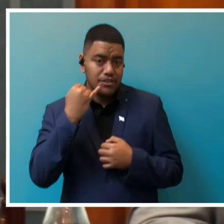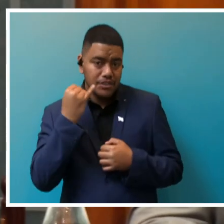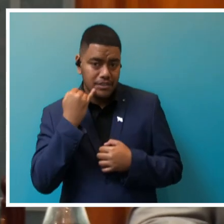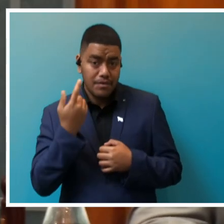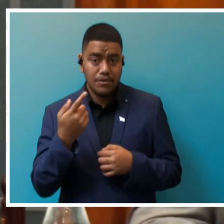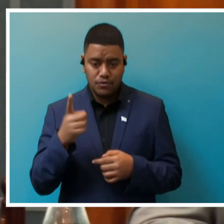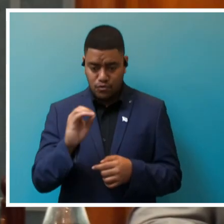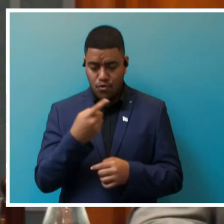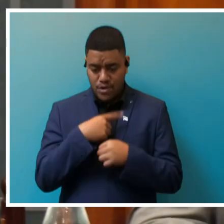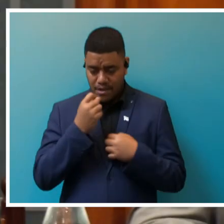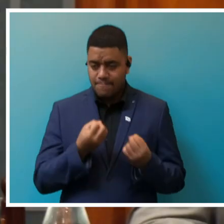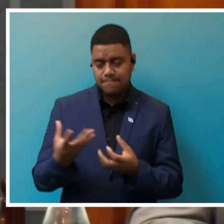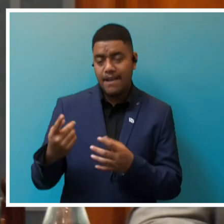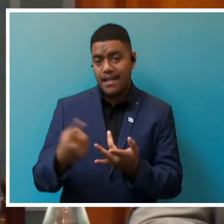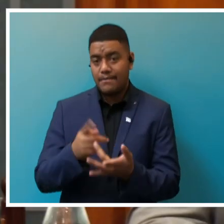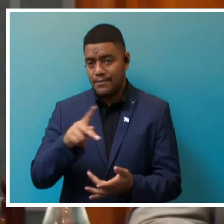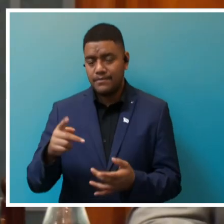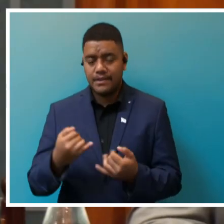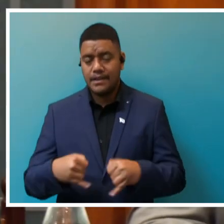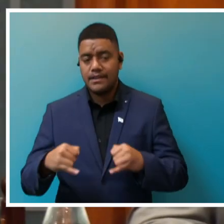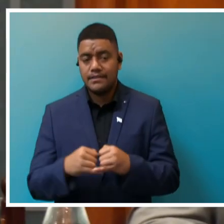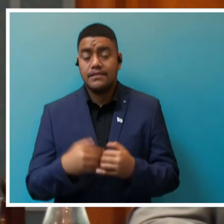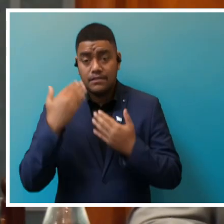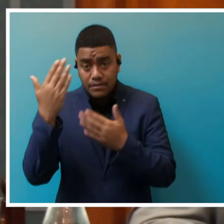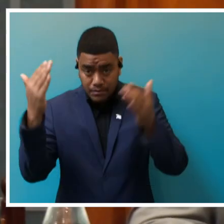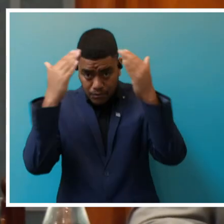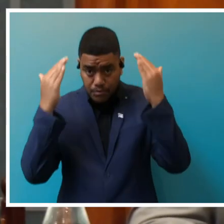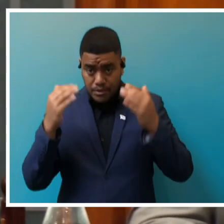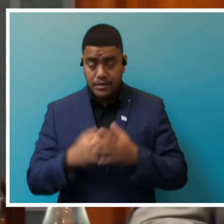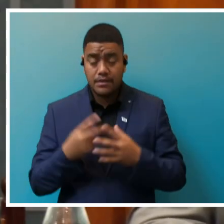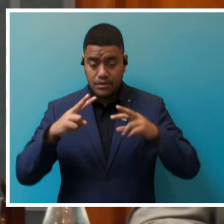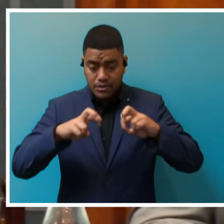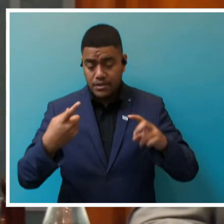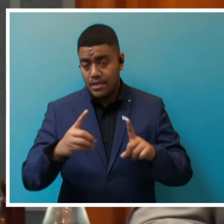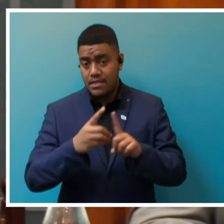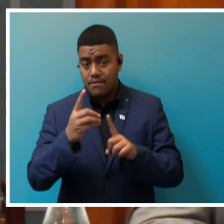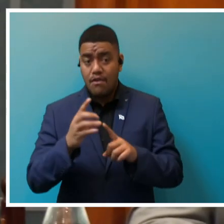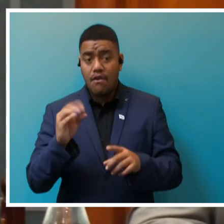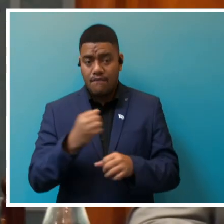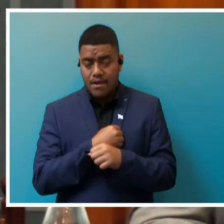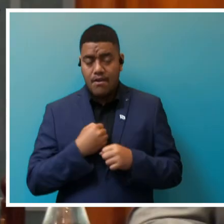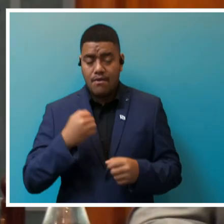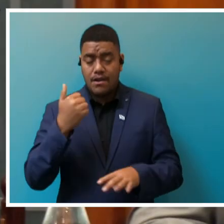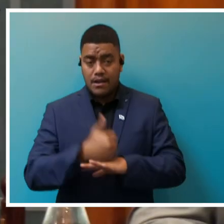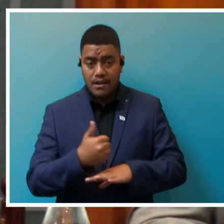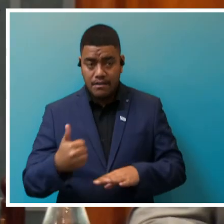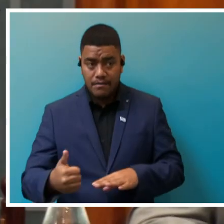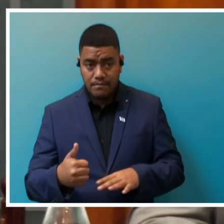sheep meat. Honourable Speaker, the research and development of our government stations include